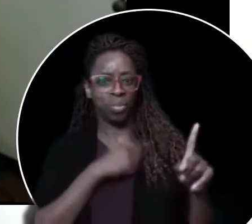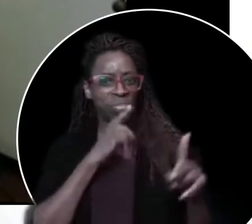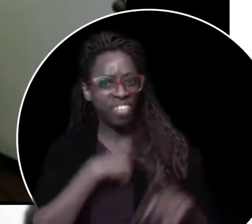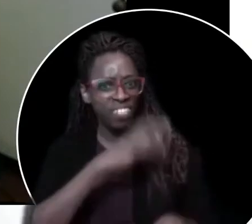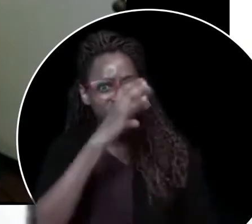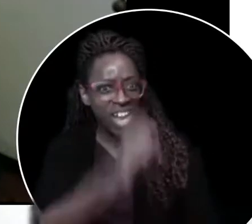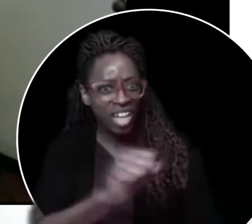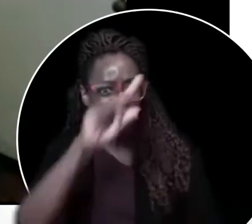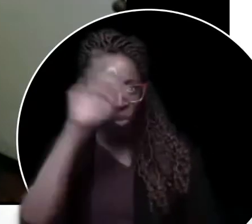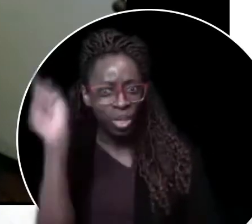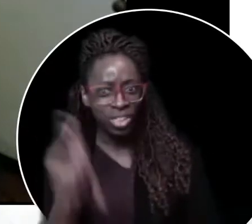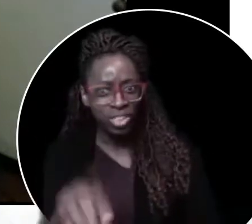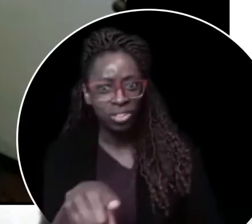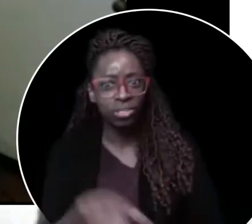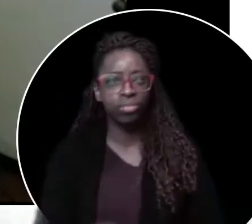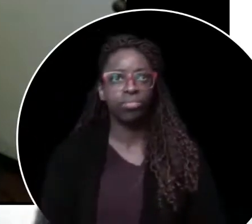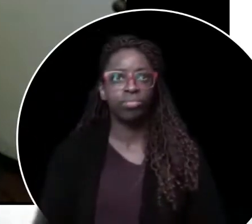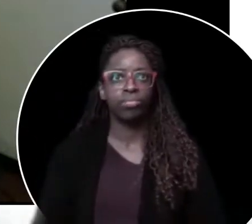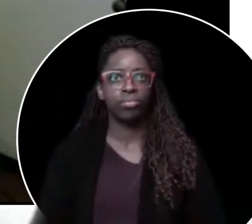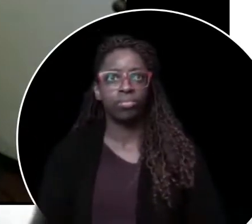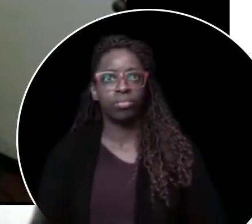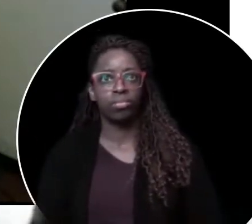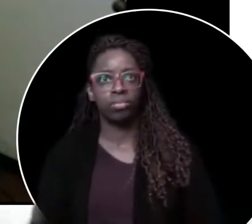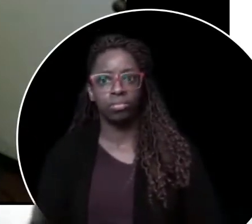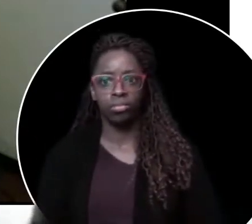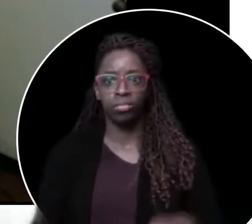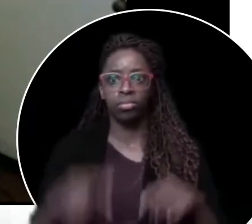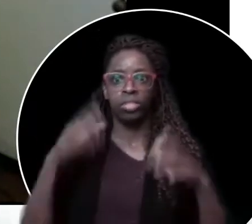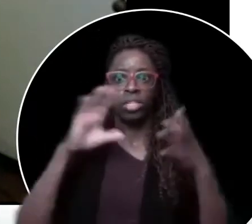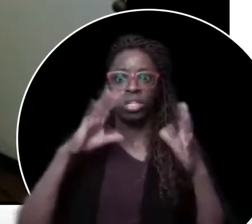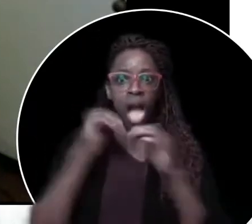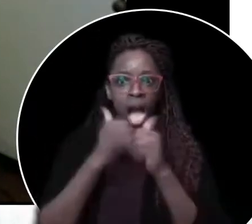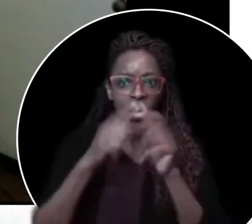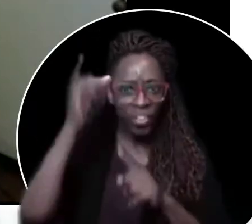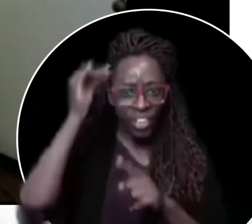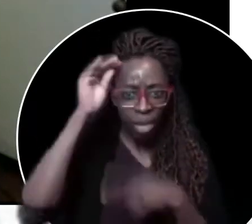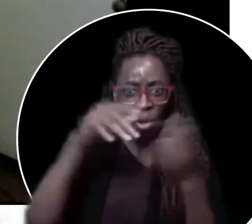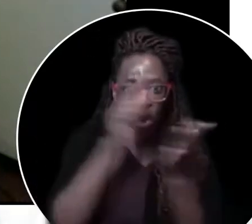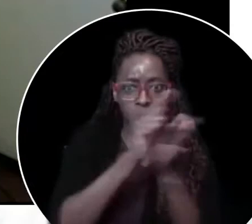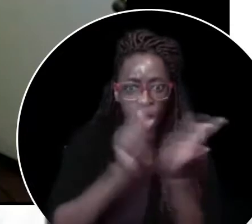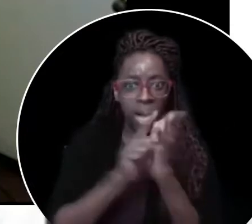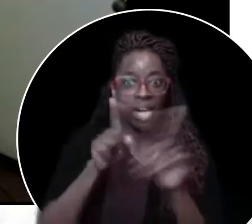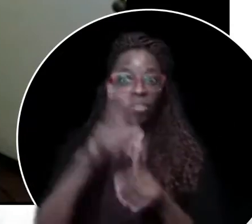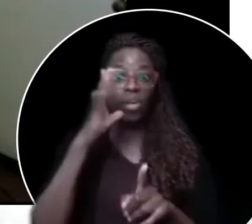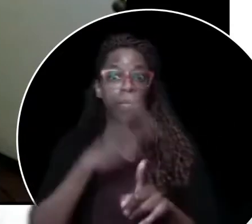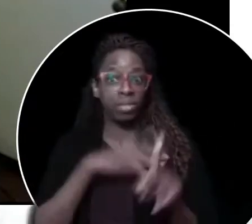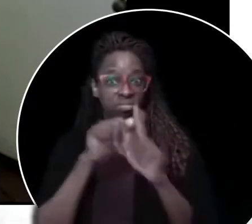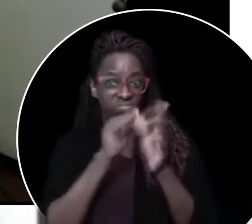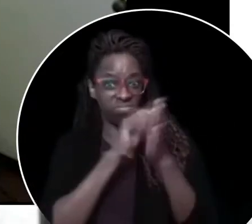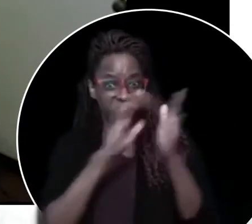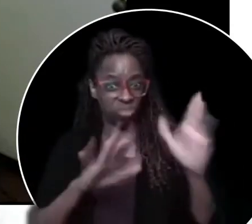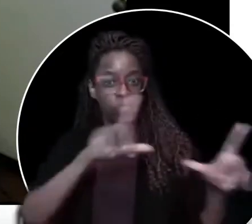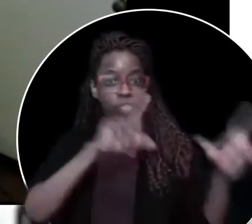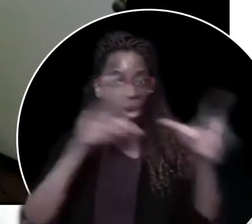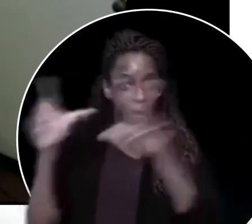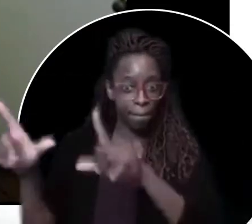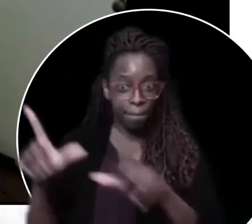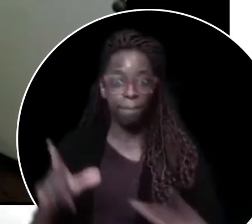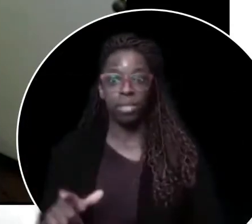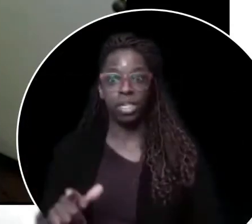a feminist abolitionist framework when essentially the law enacts violence, right? So